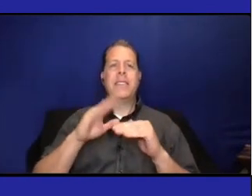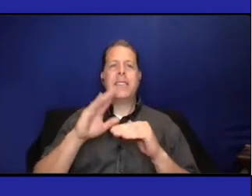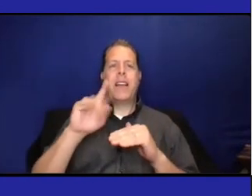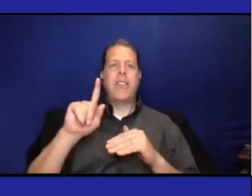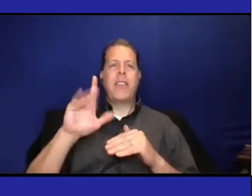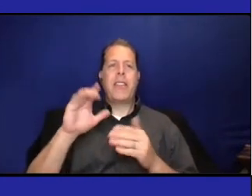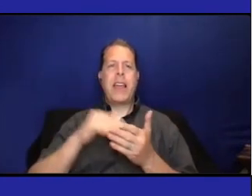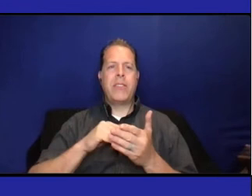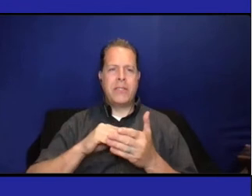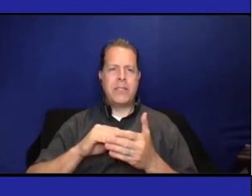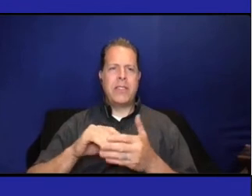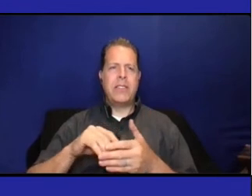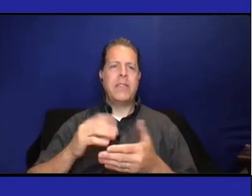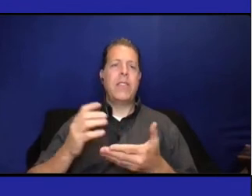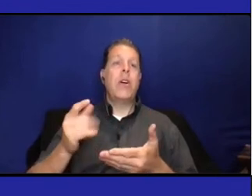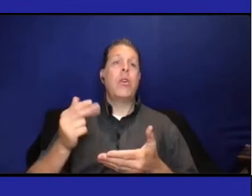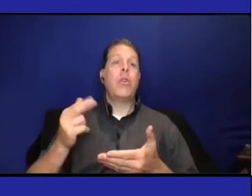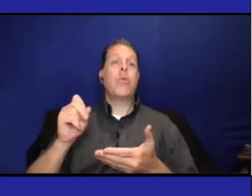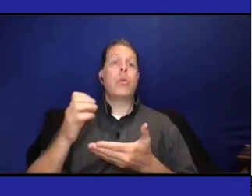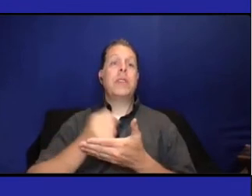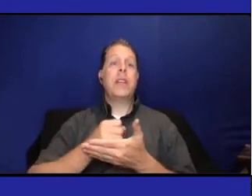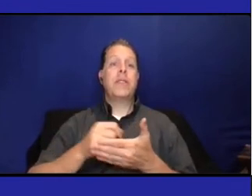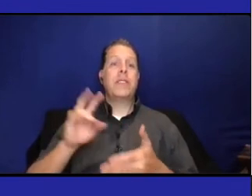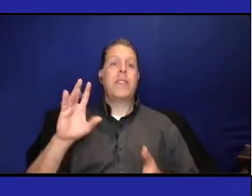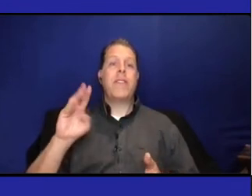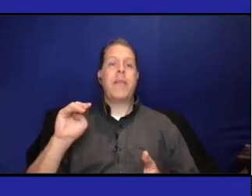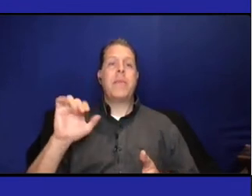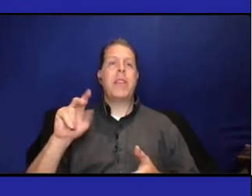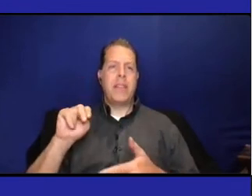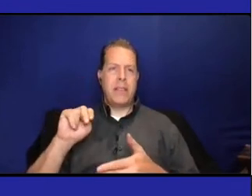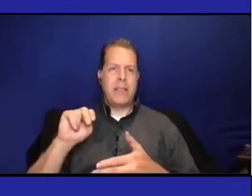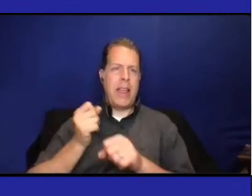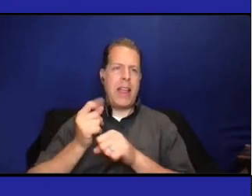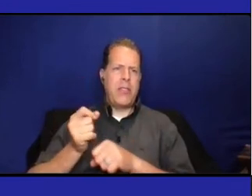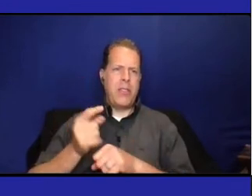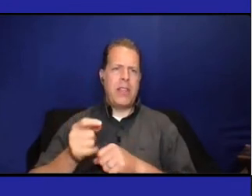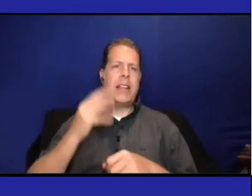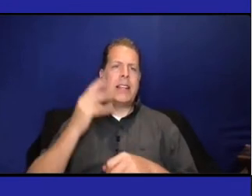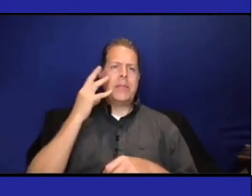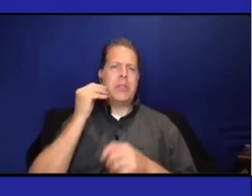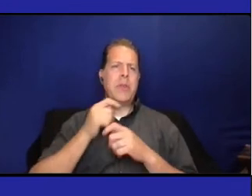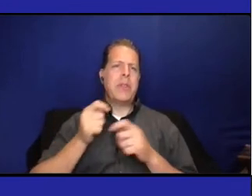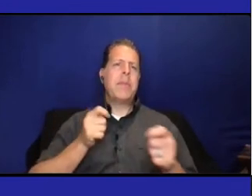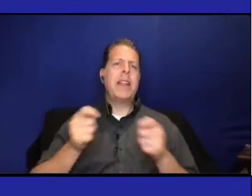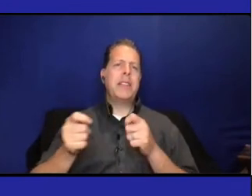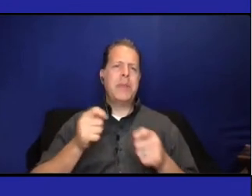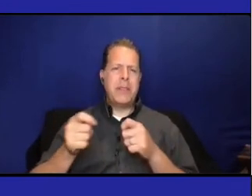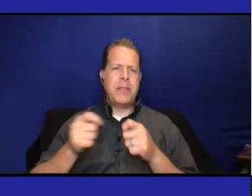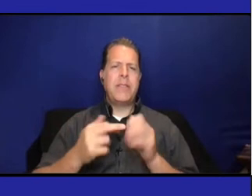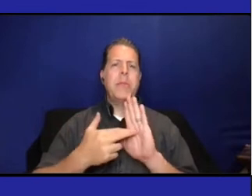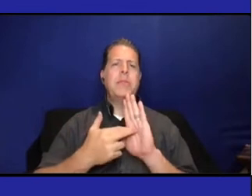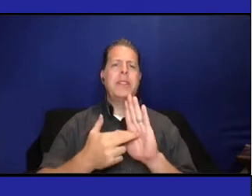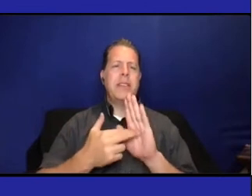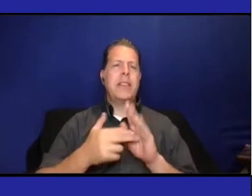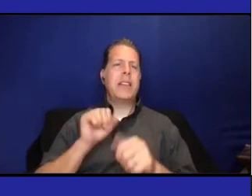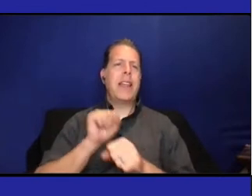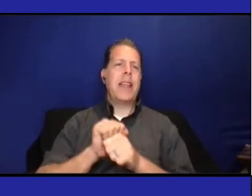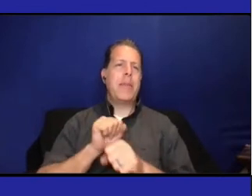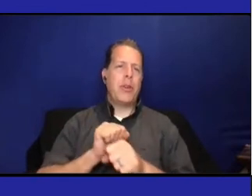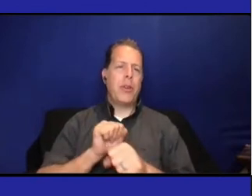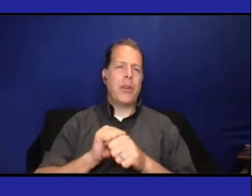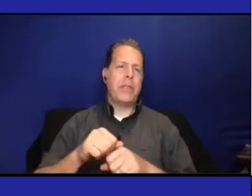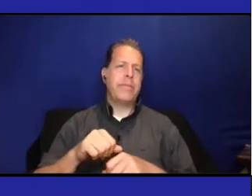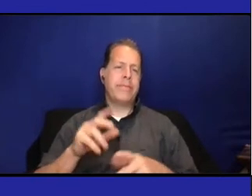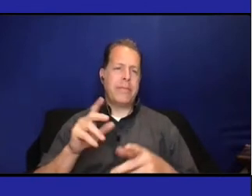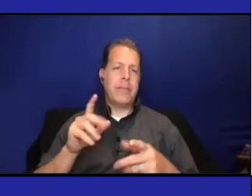sales of about 75 million annually, experience in management of represented labor, and then this was